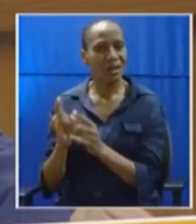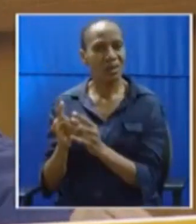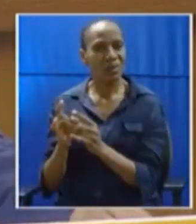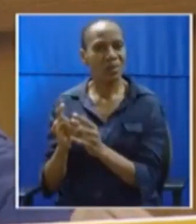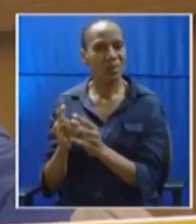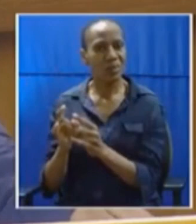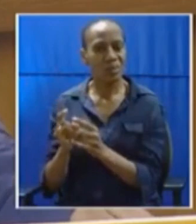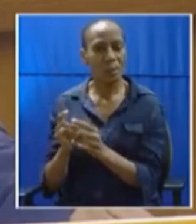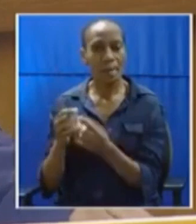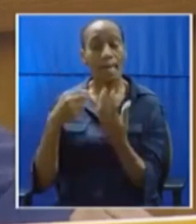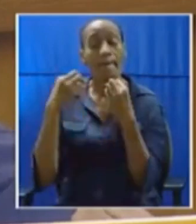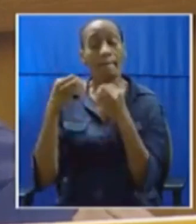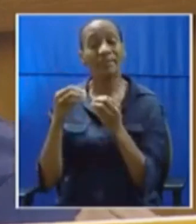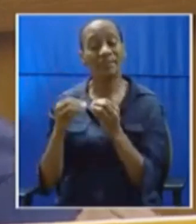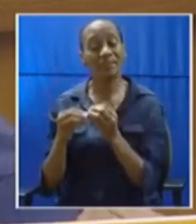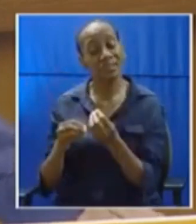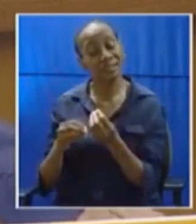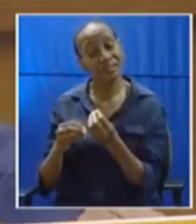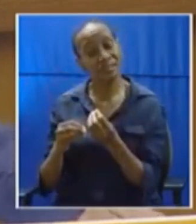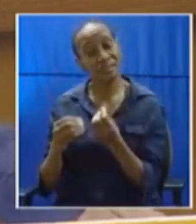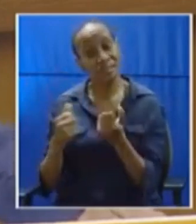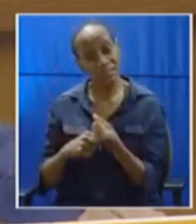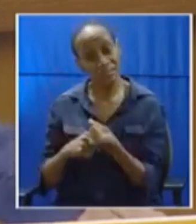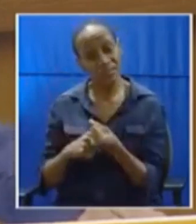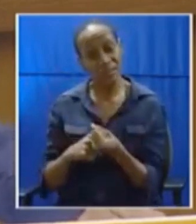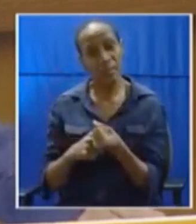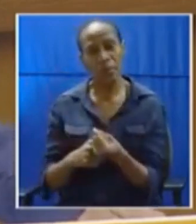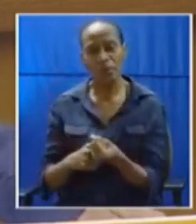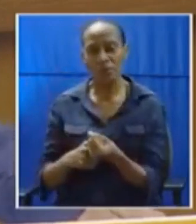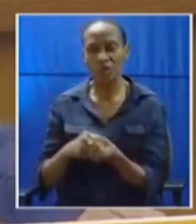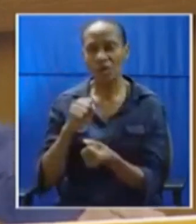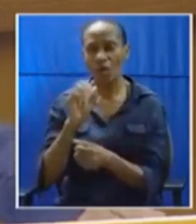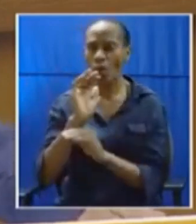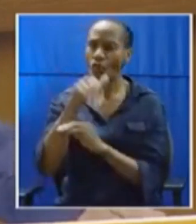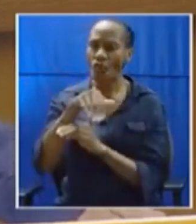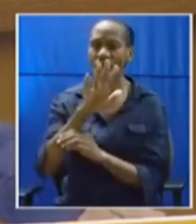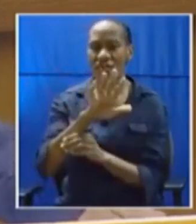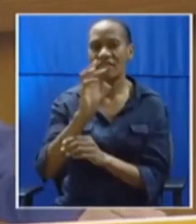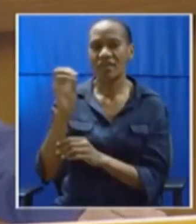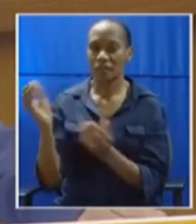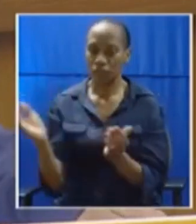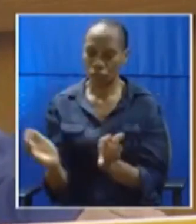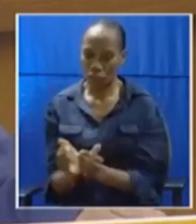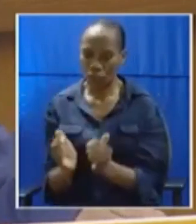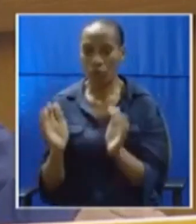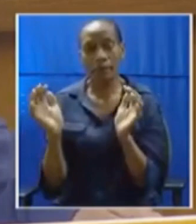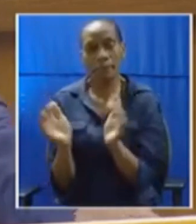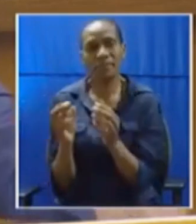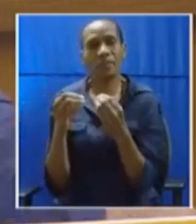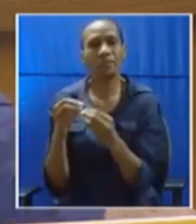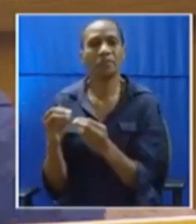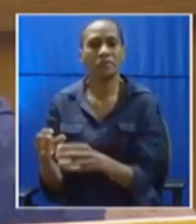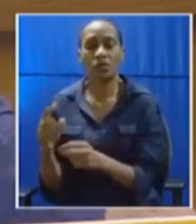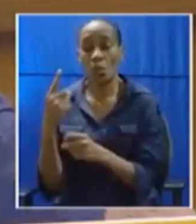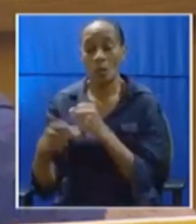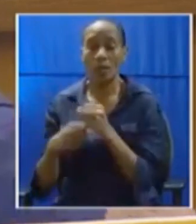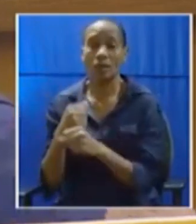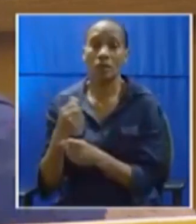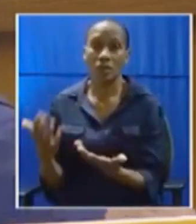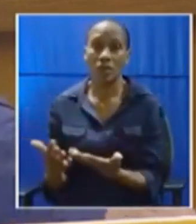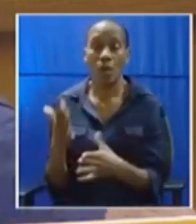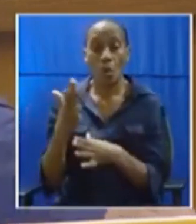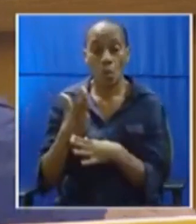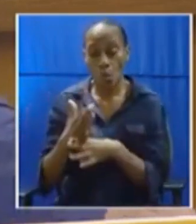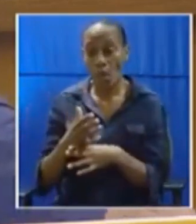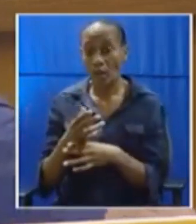support project already facilitating support for over 500 small and medium enterprises per year, and job seekers